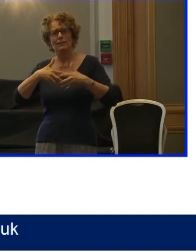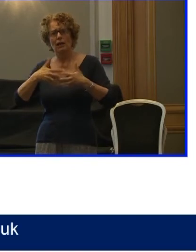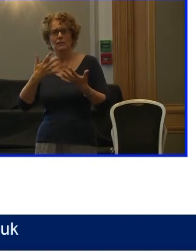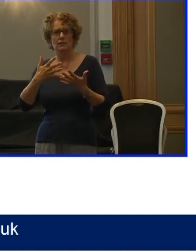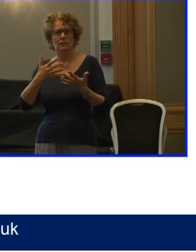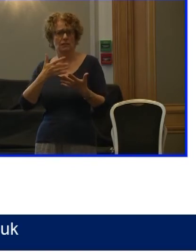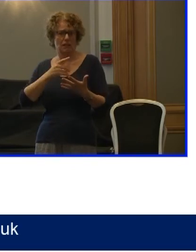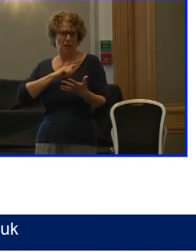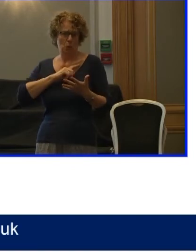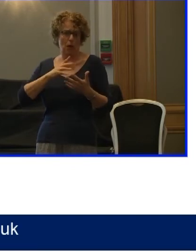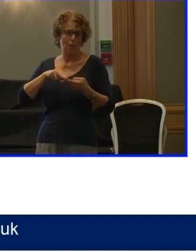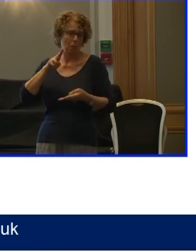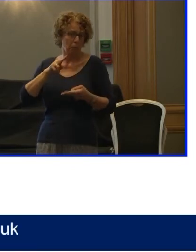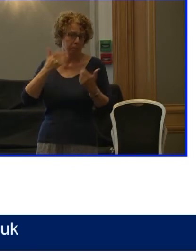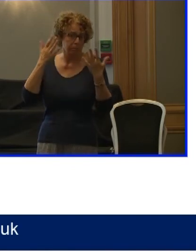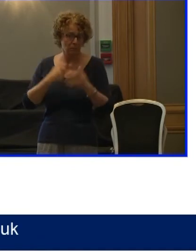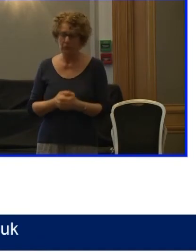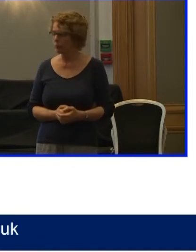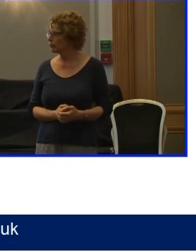on that.